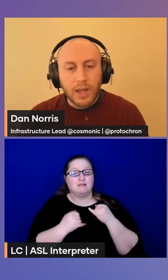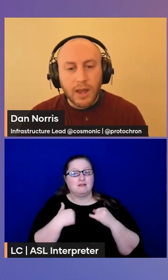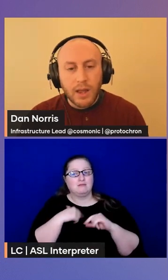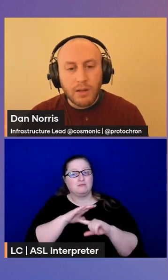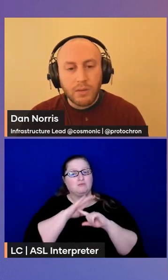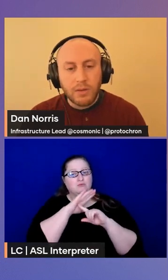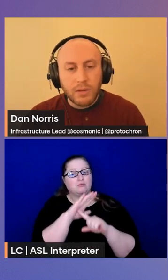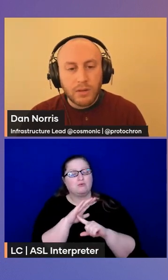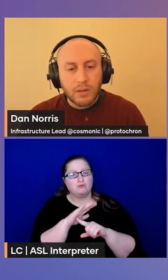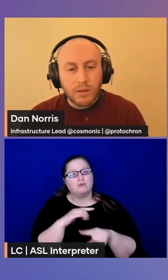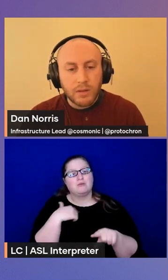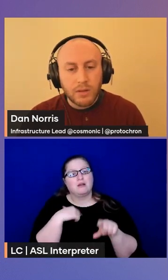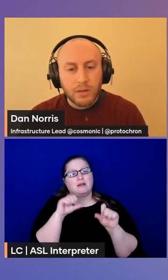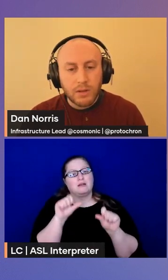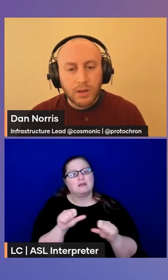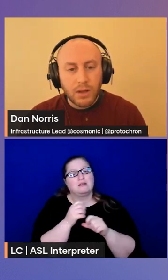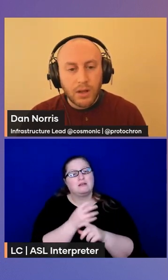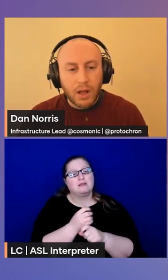can get